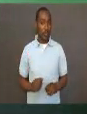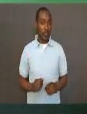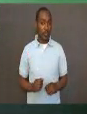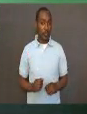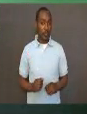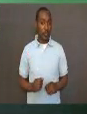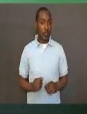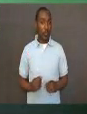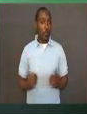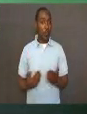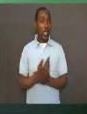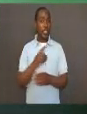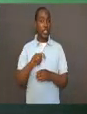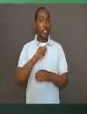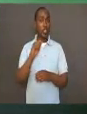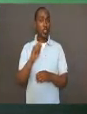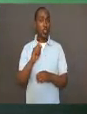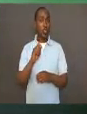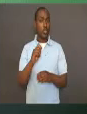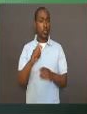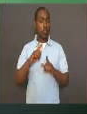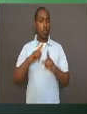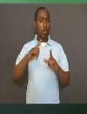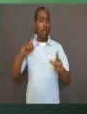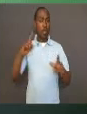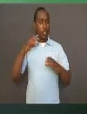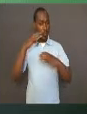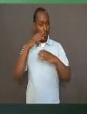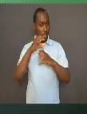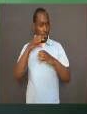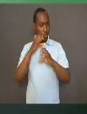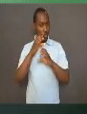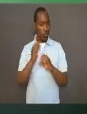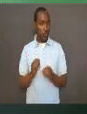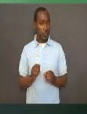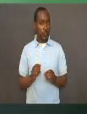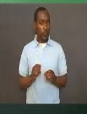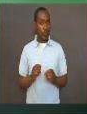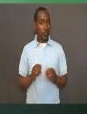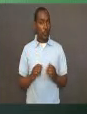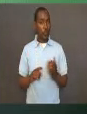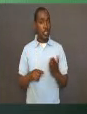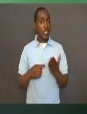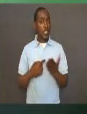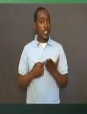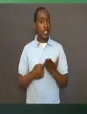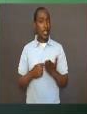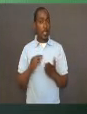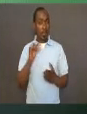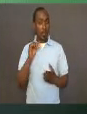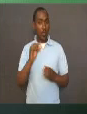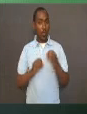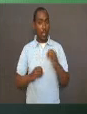With new technologies, such as more powerful microscopes, we are learning